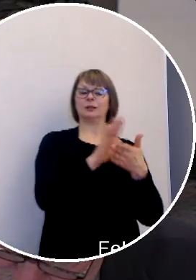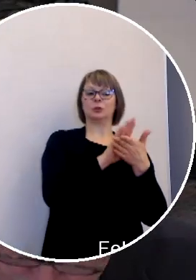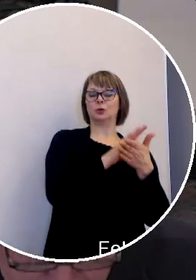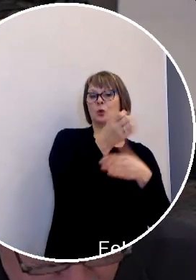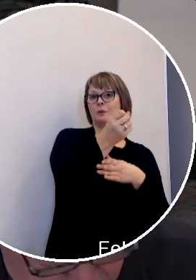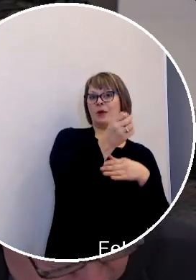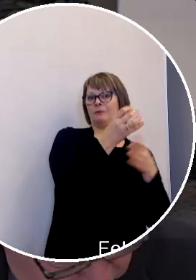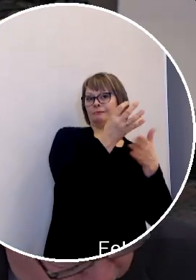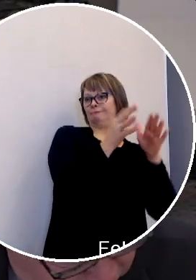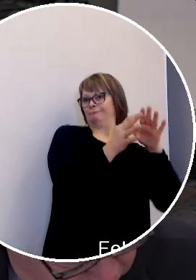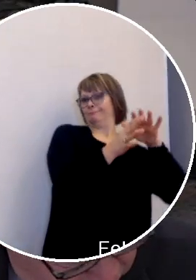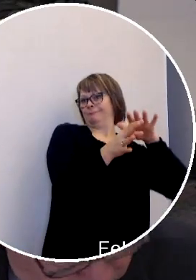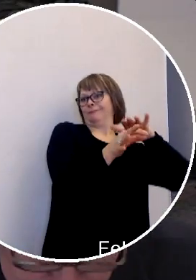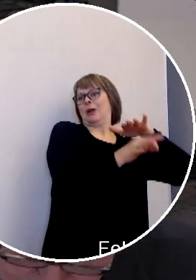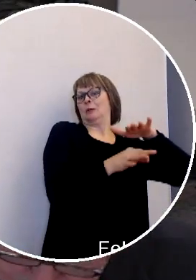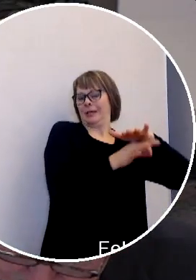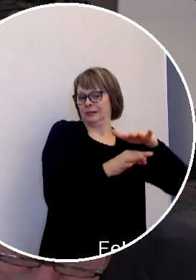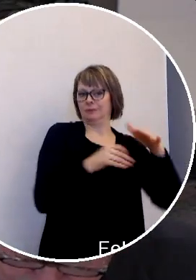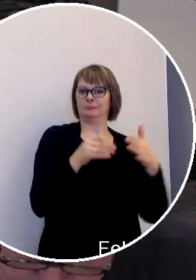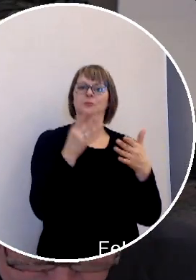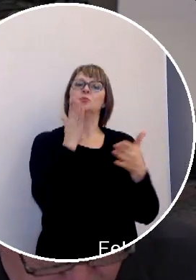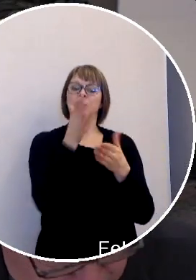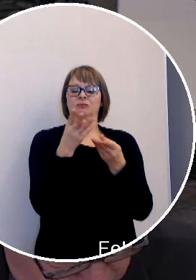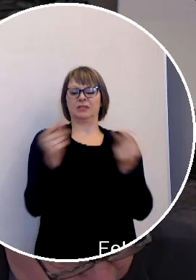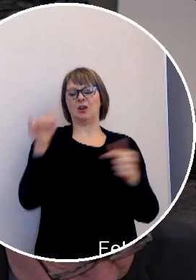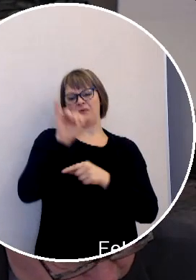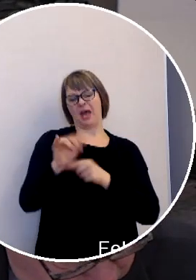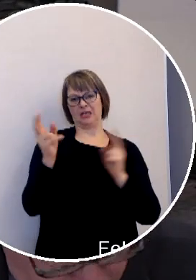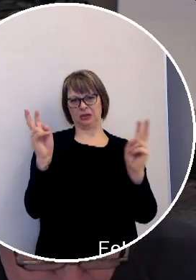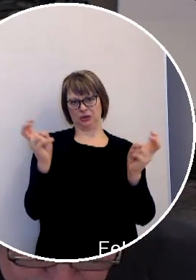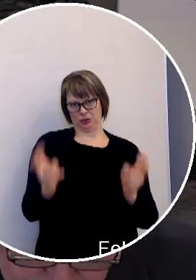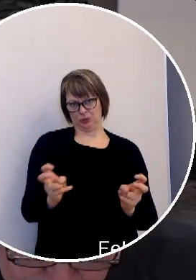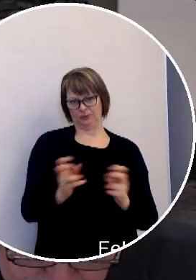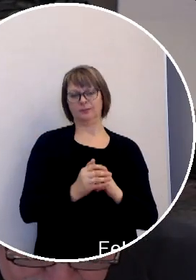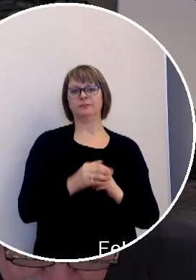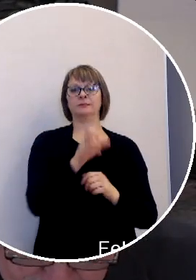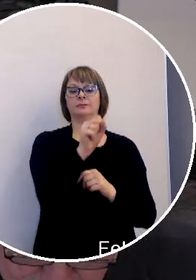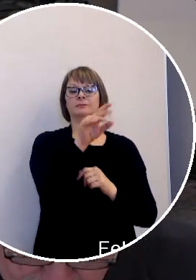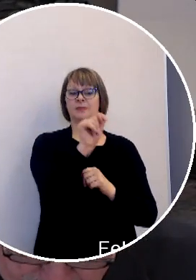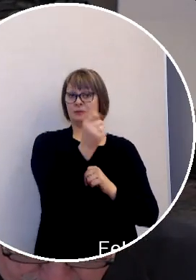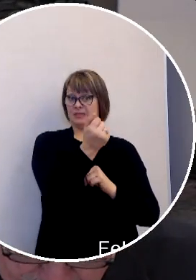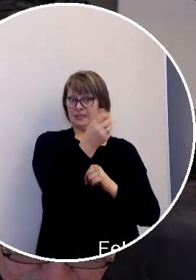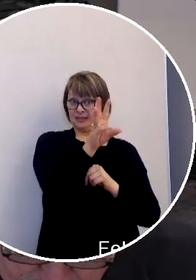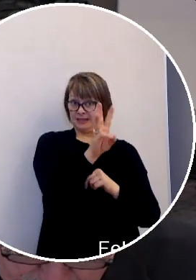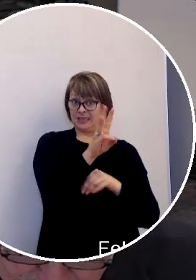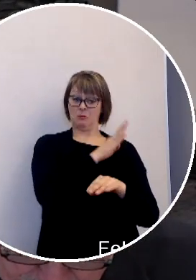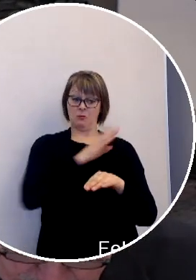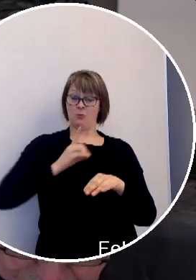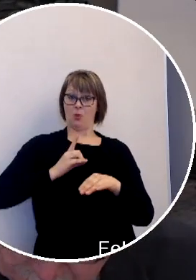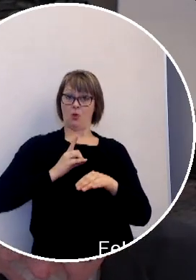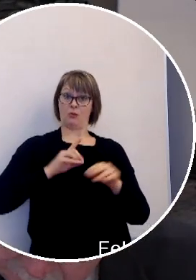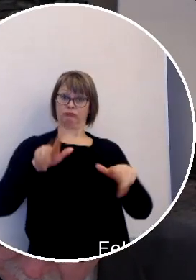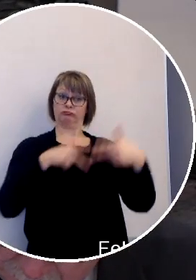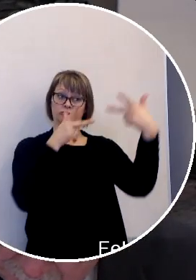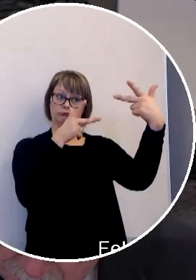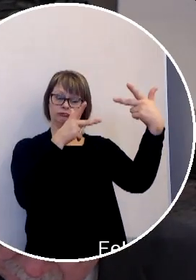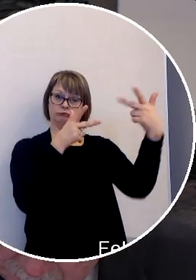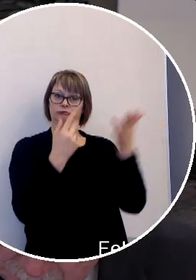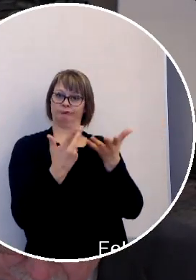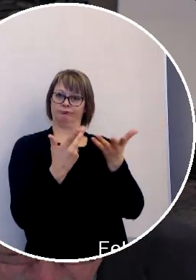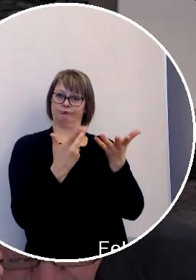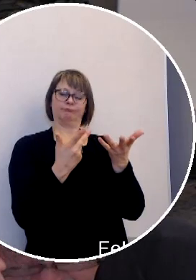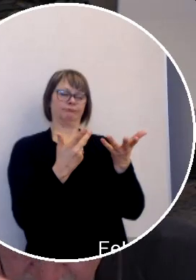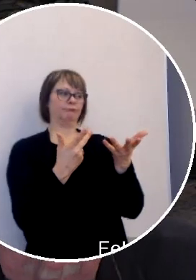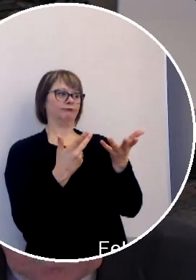all concerned on the chocolate milk issue. On September 16th, there was a board conference call,